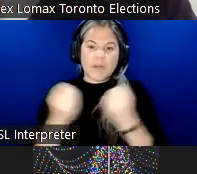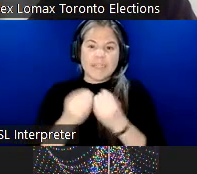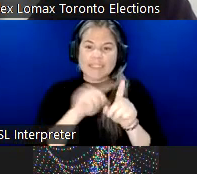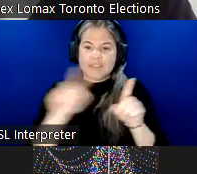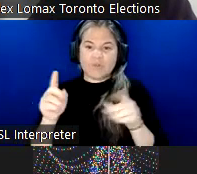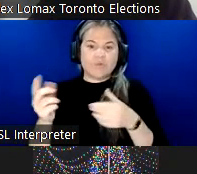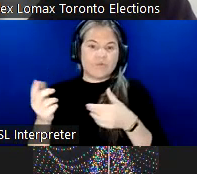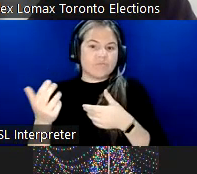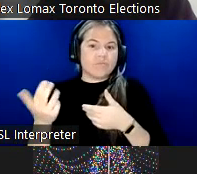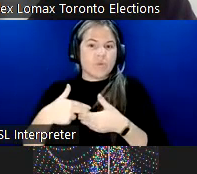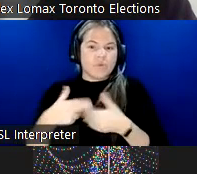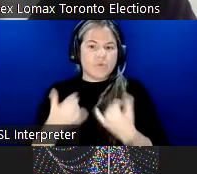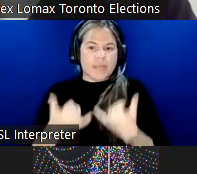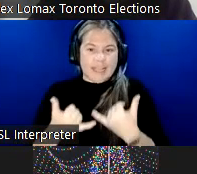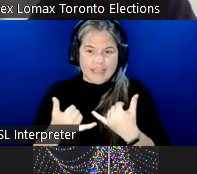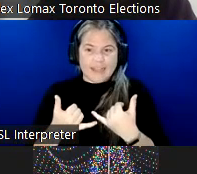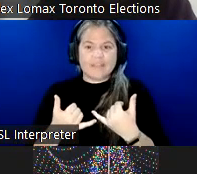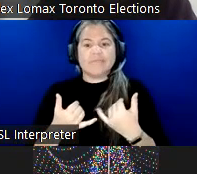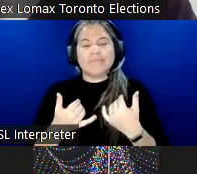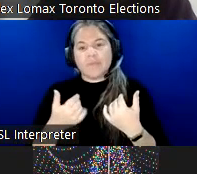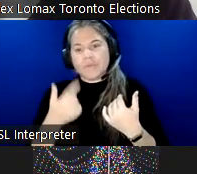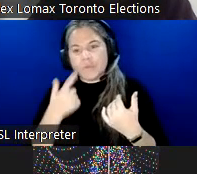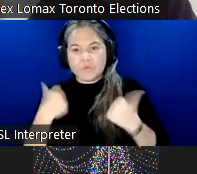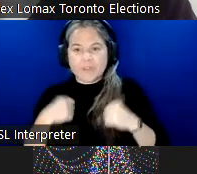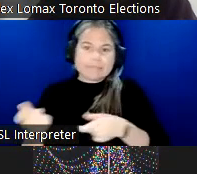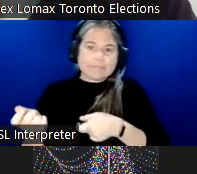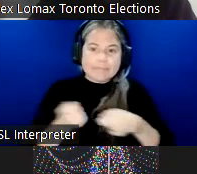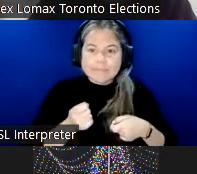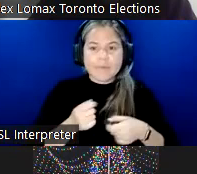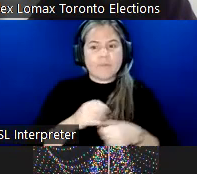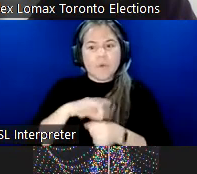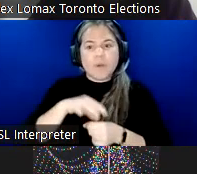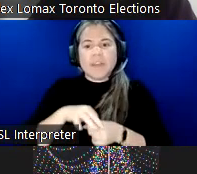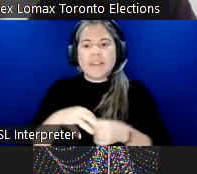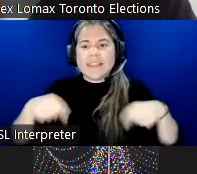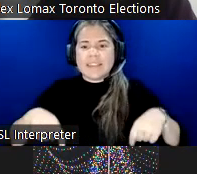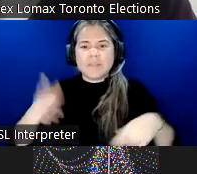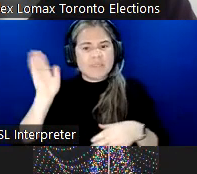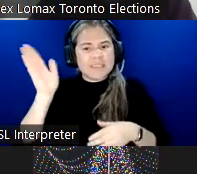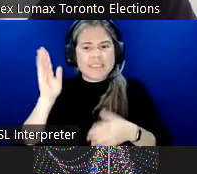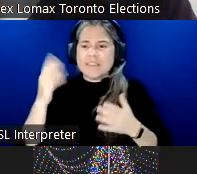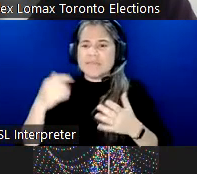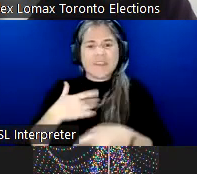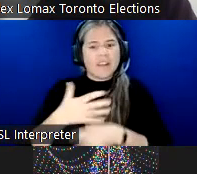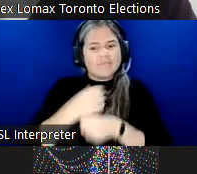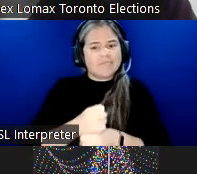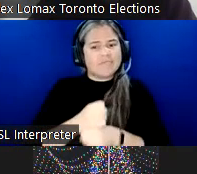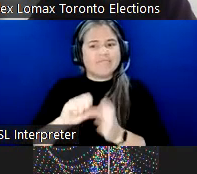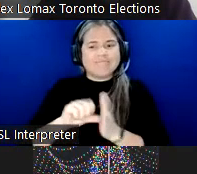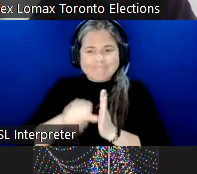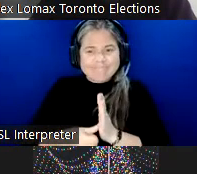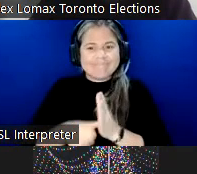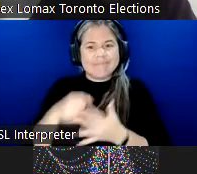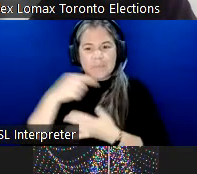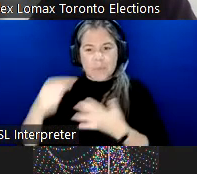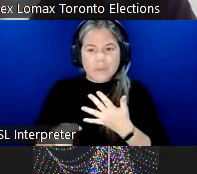that are engaged in voter engagement. What are the key points from your presentation that you think you would